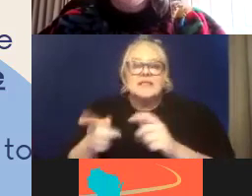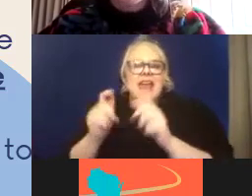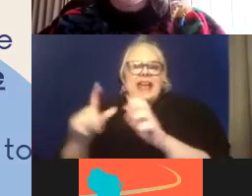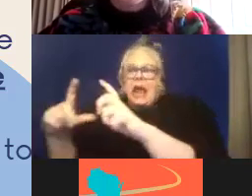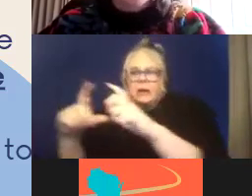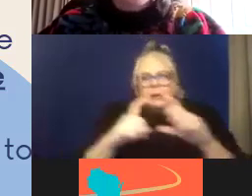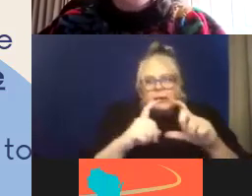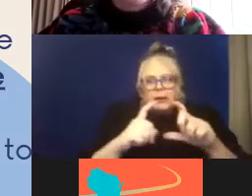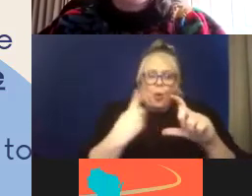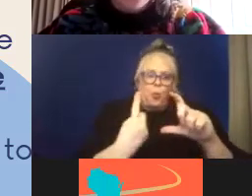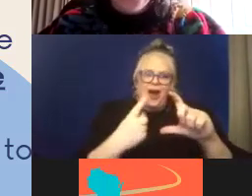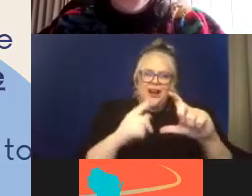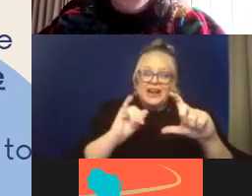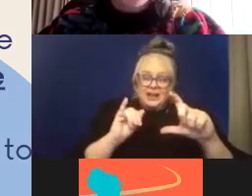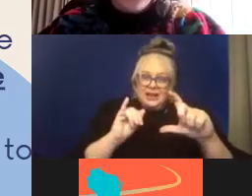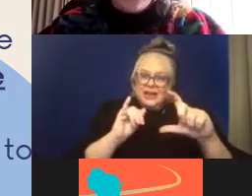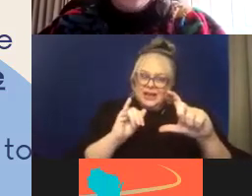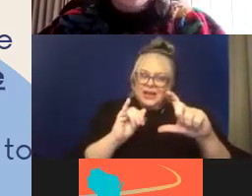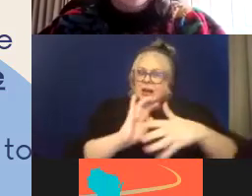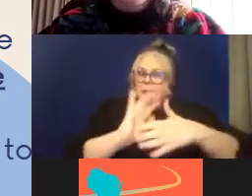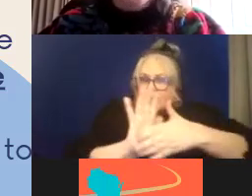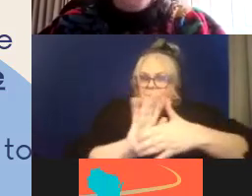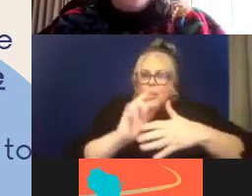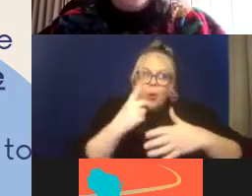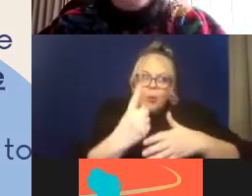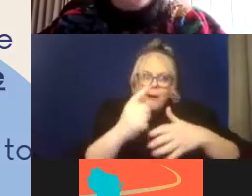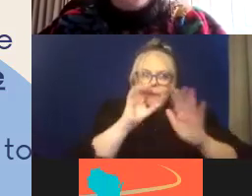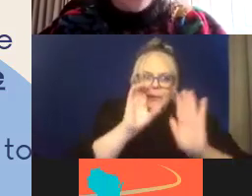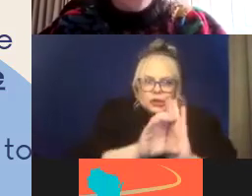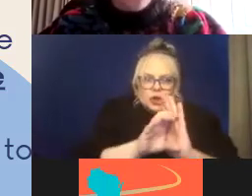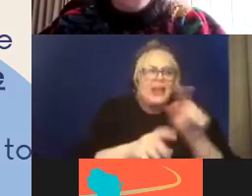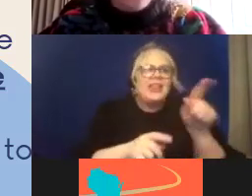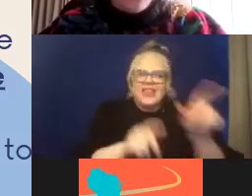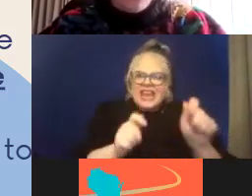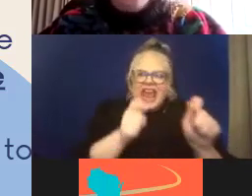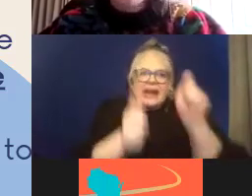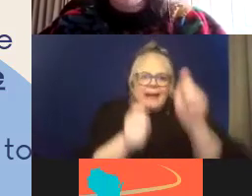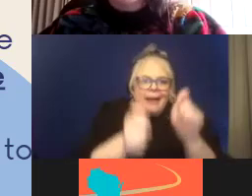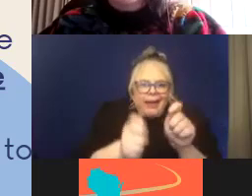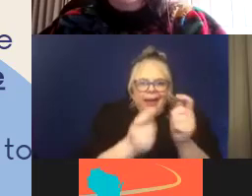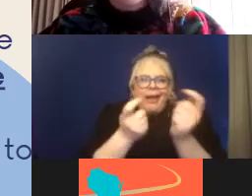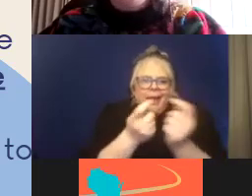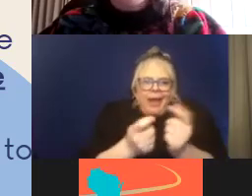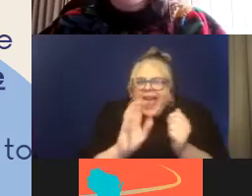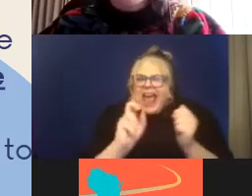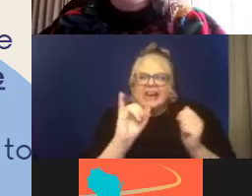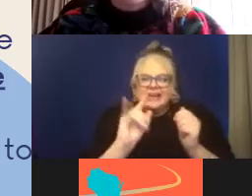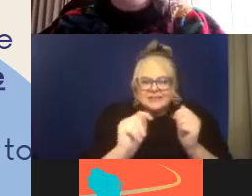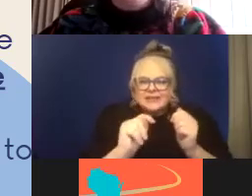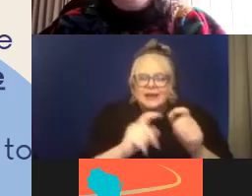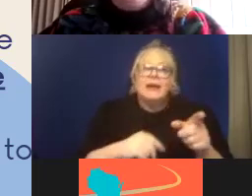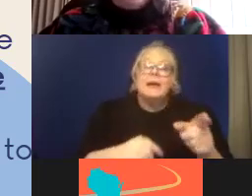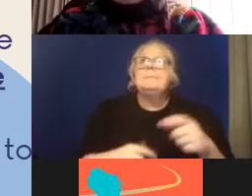imagine that this might be less useful for certain cases where full-blown criminal enterprises are involved, like maybe the